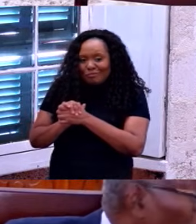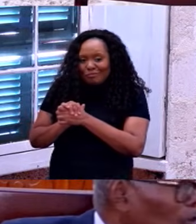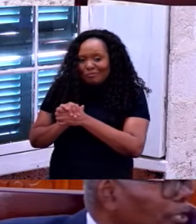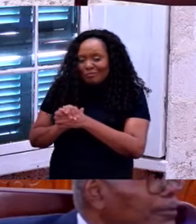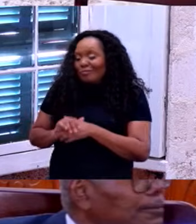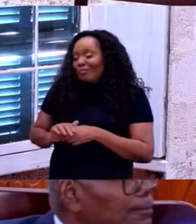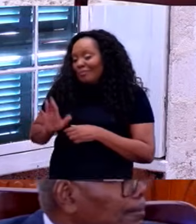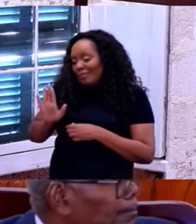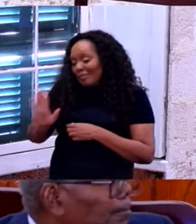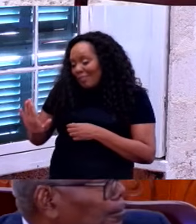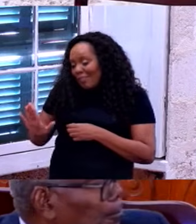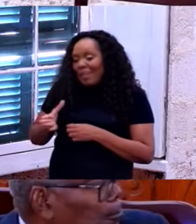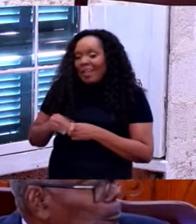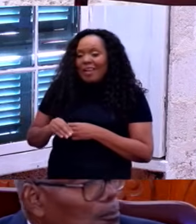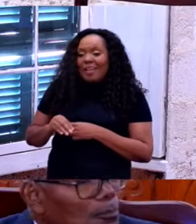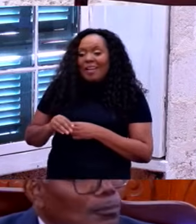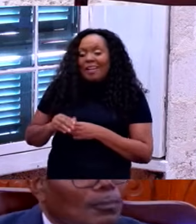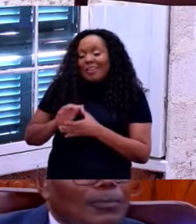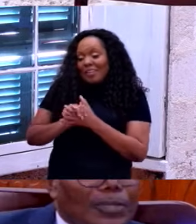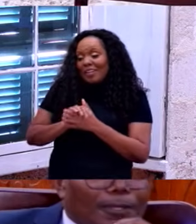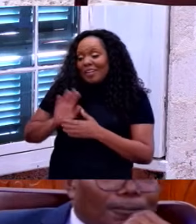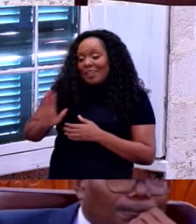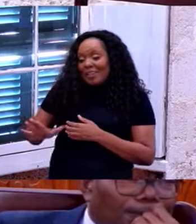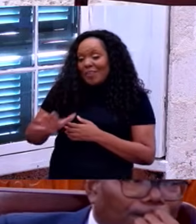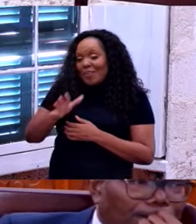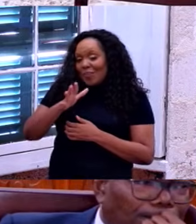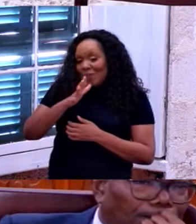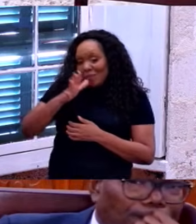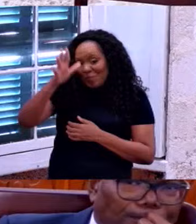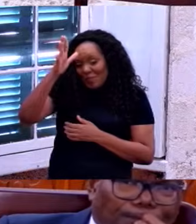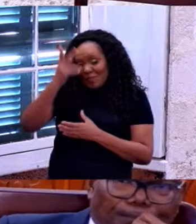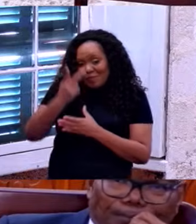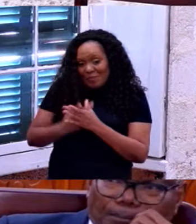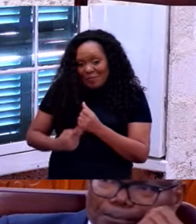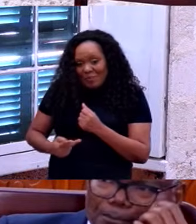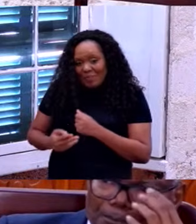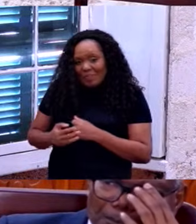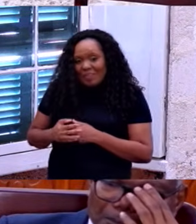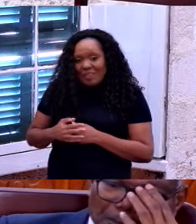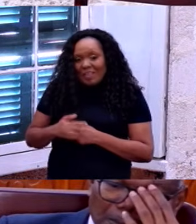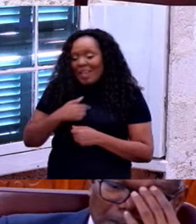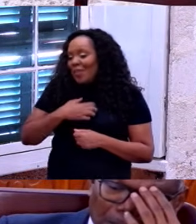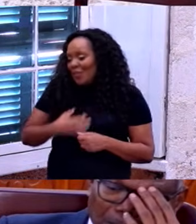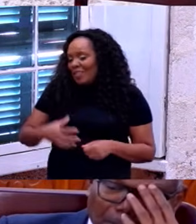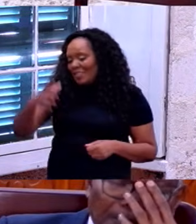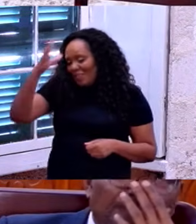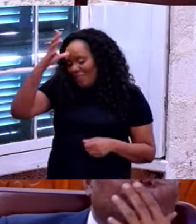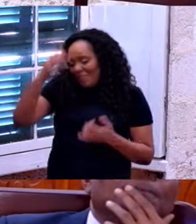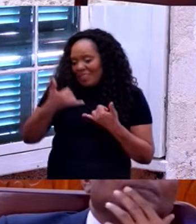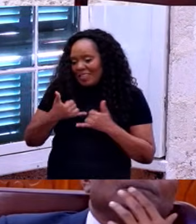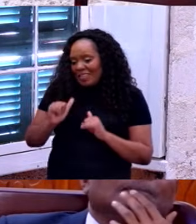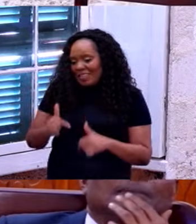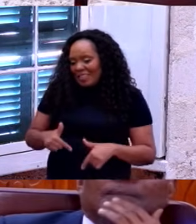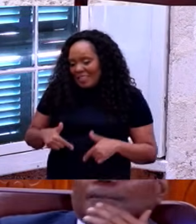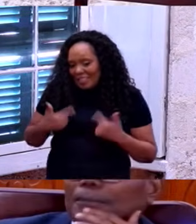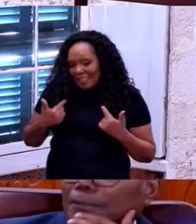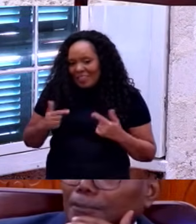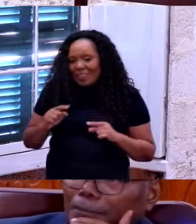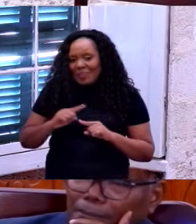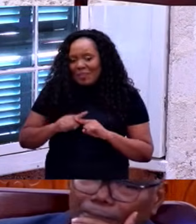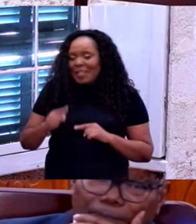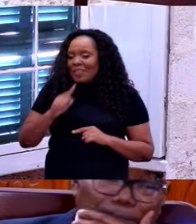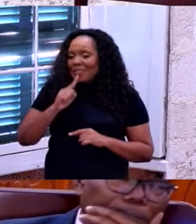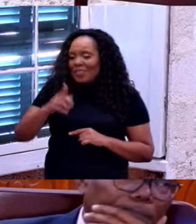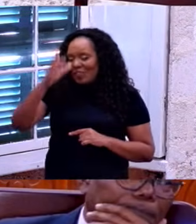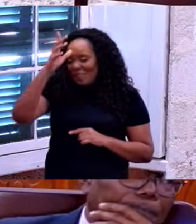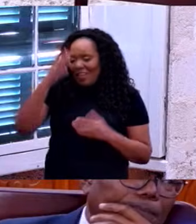his achievements, and would that her dad, his dad, could have seen this. But I'm sure he is smiling